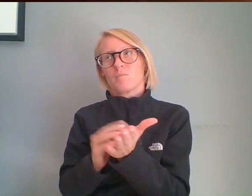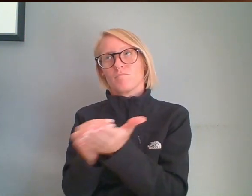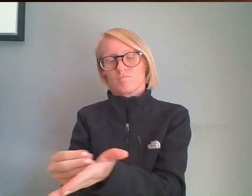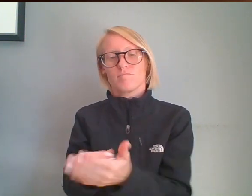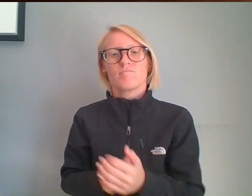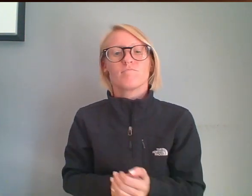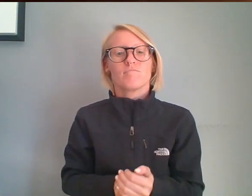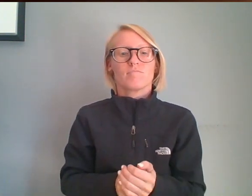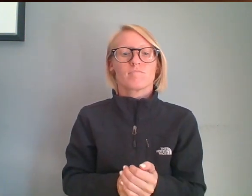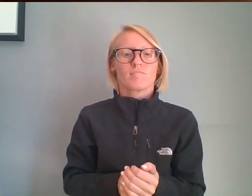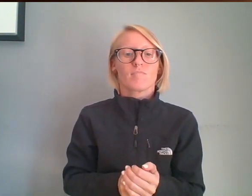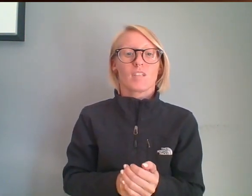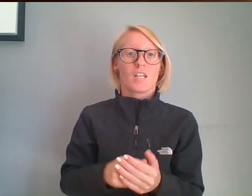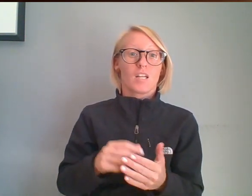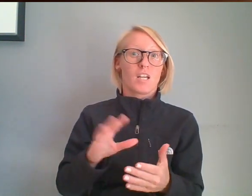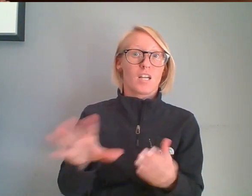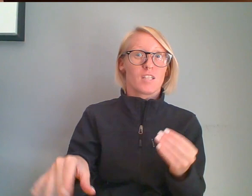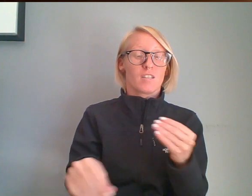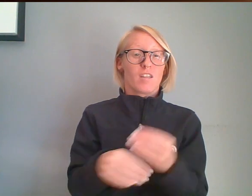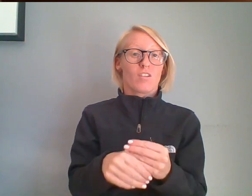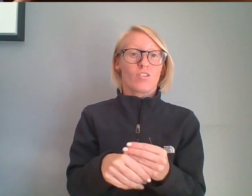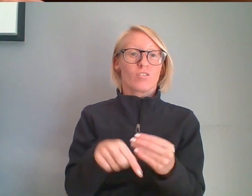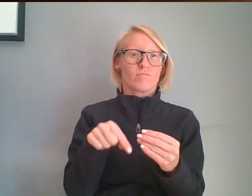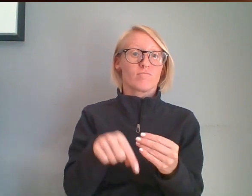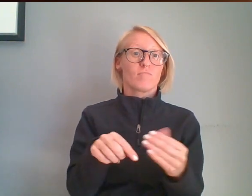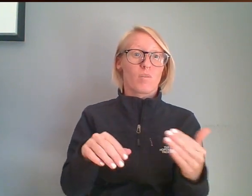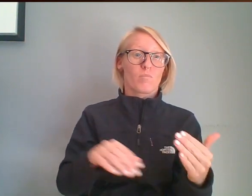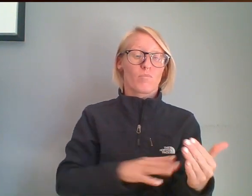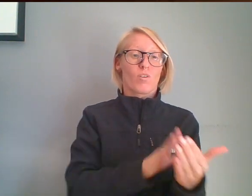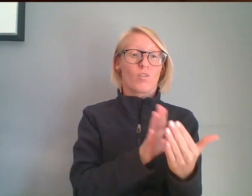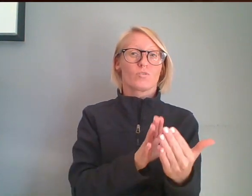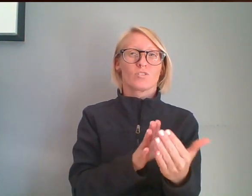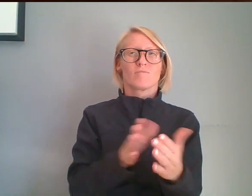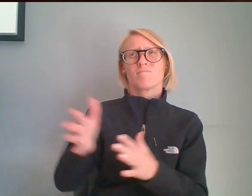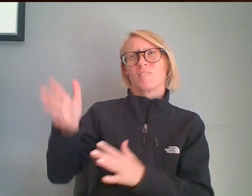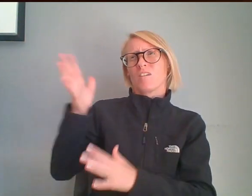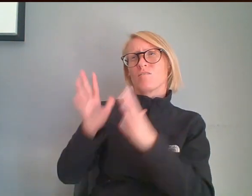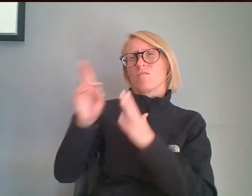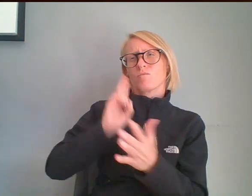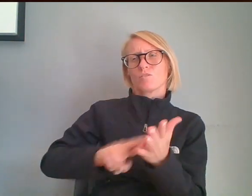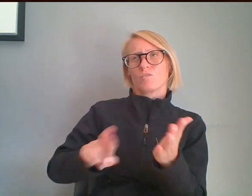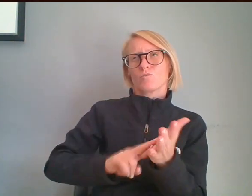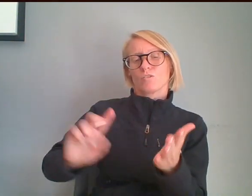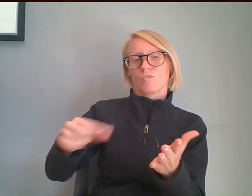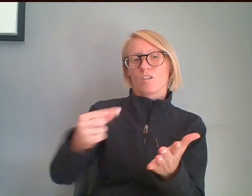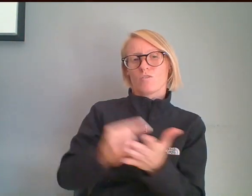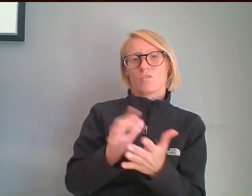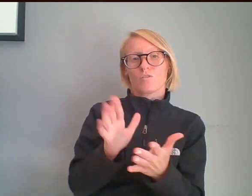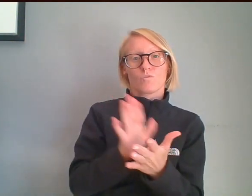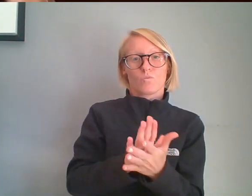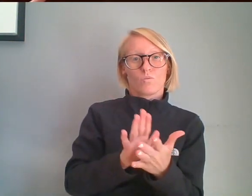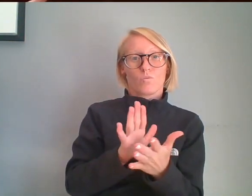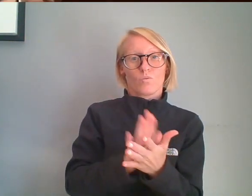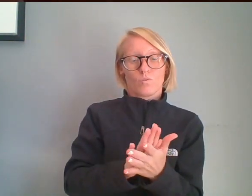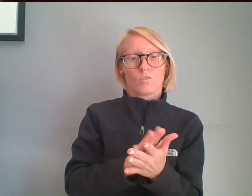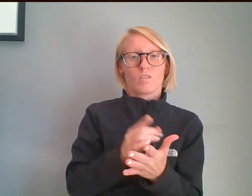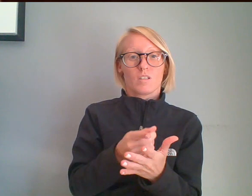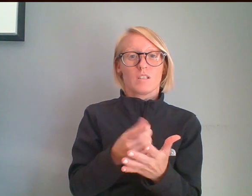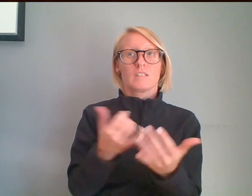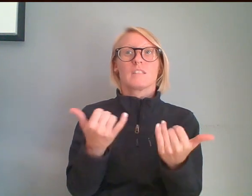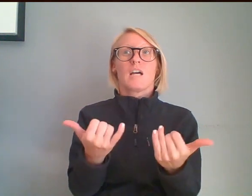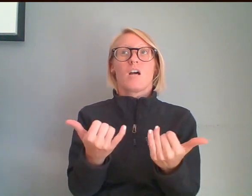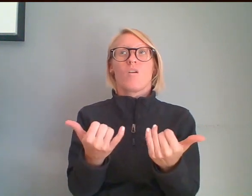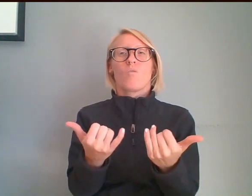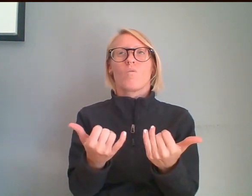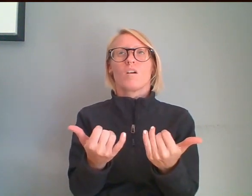works very well, and this is a technique that I helped do some research on way back when I was in graduate school, has to do with reframing how